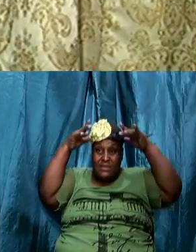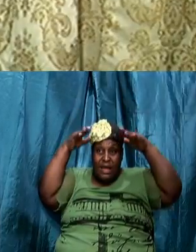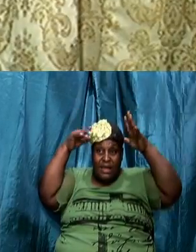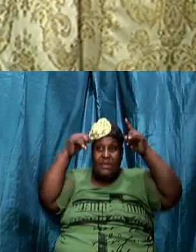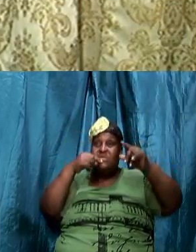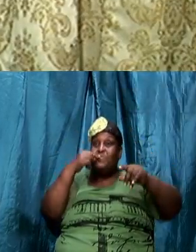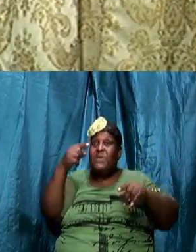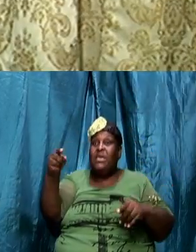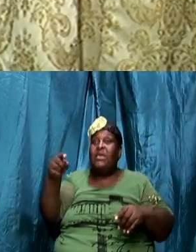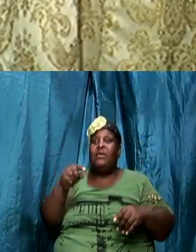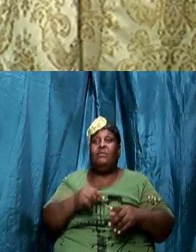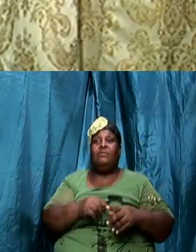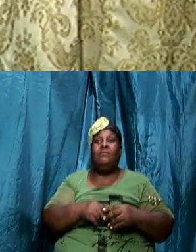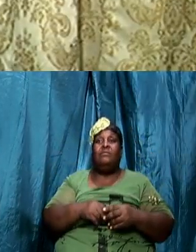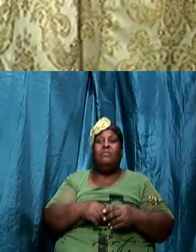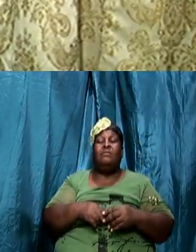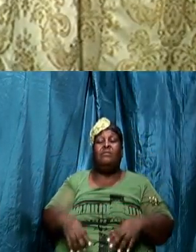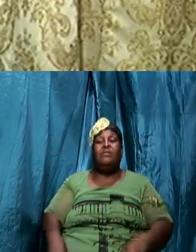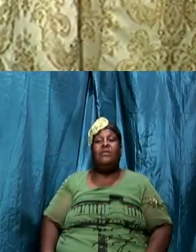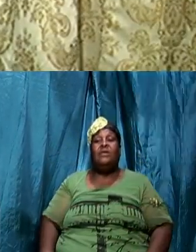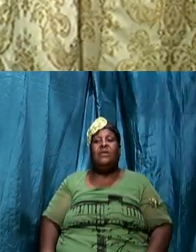Not realizing his state.